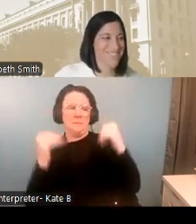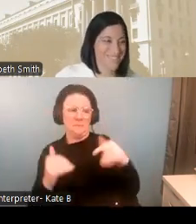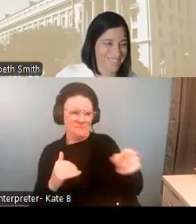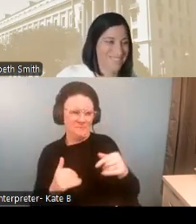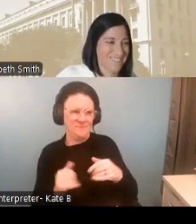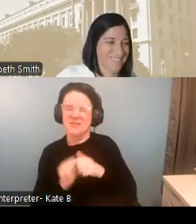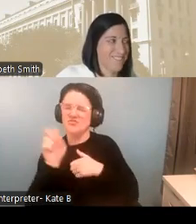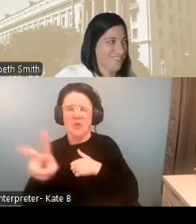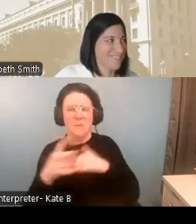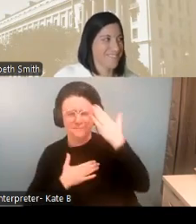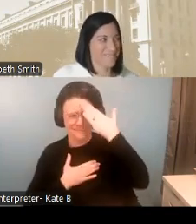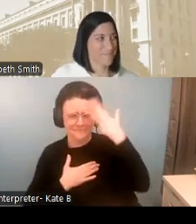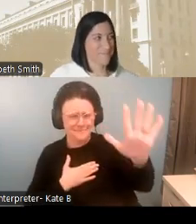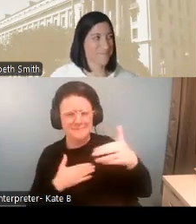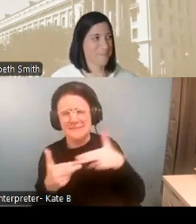jumping ahead.